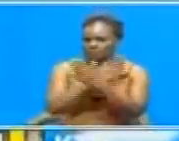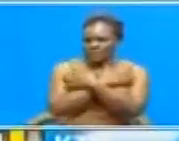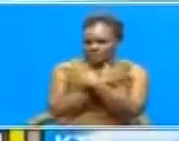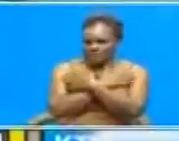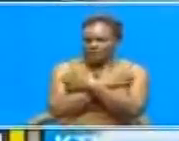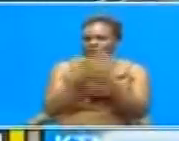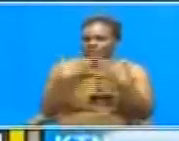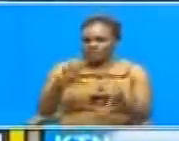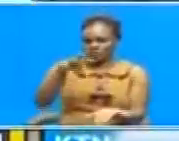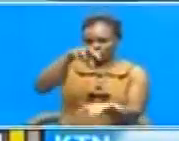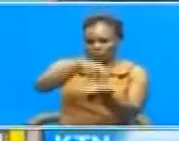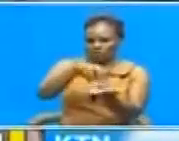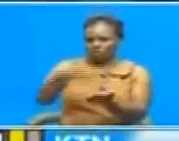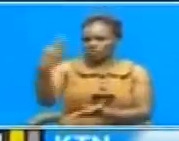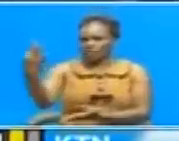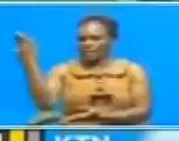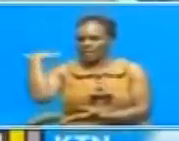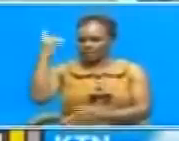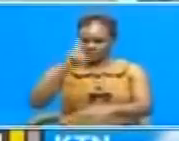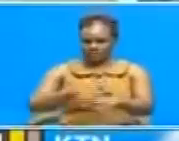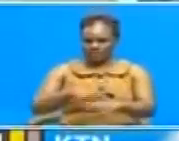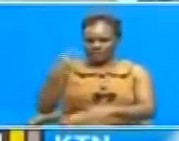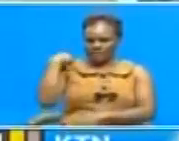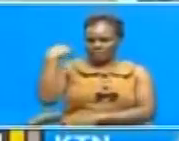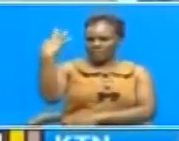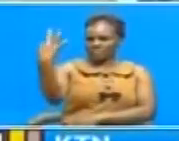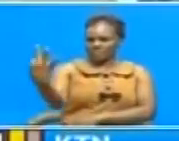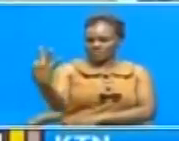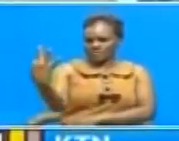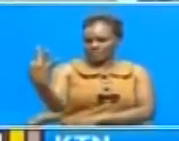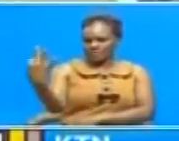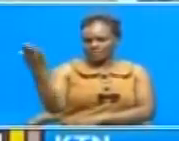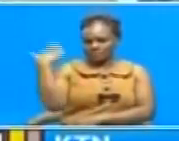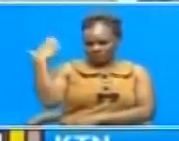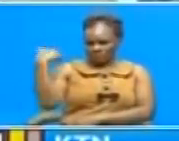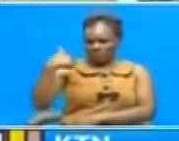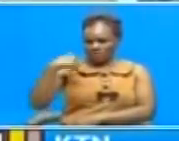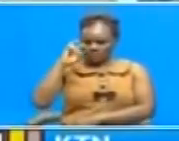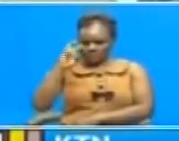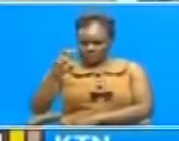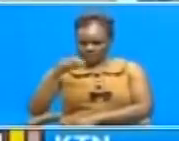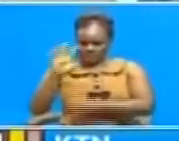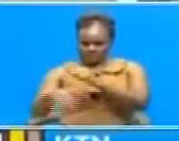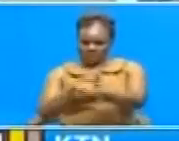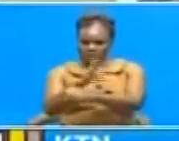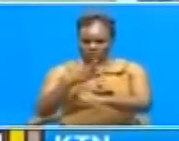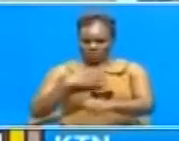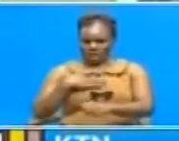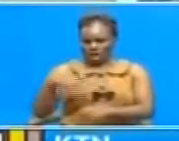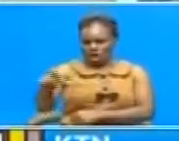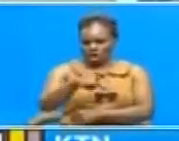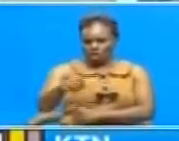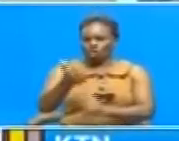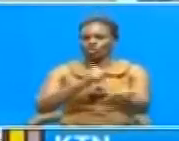Pirates, who finished third in the league last season. They were number three in their league. So when they saw my videos when we were playing local